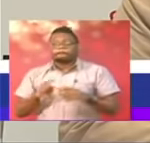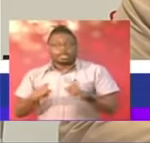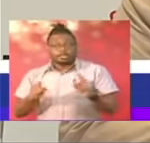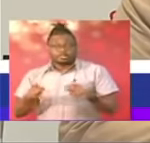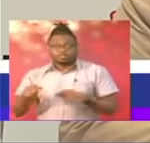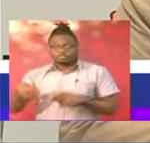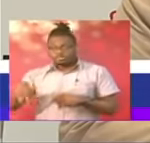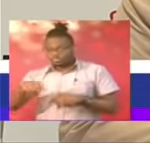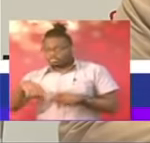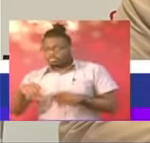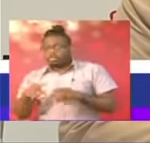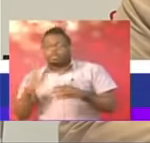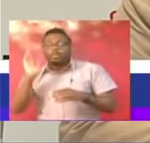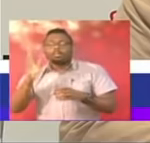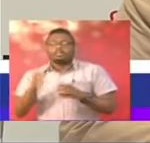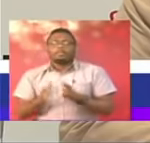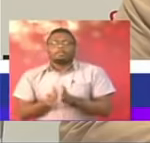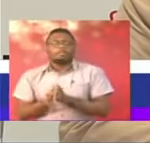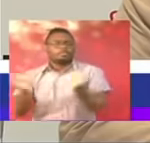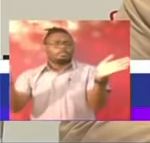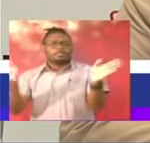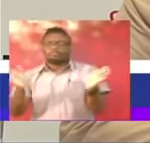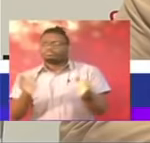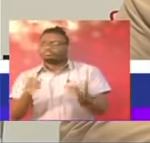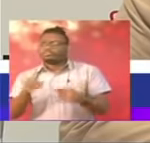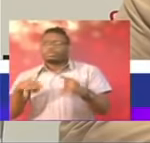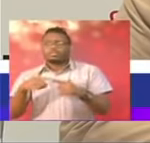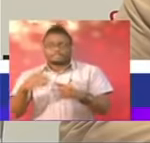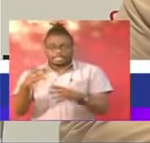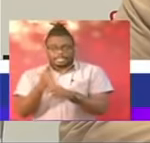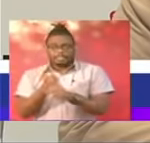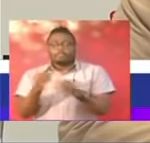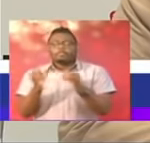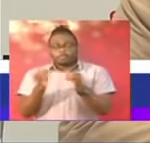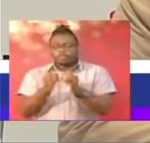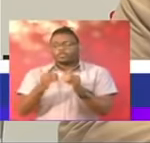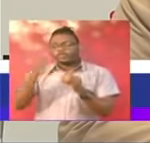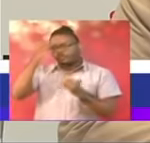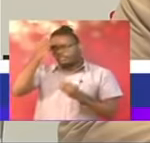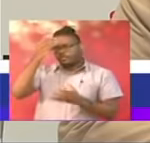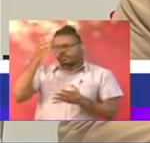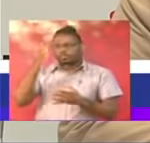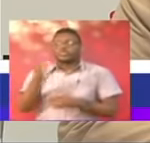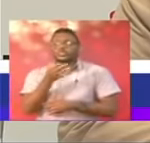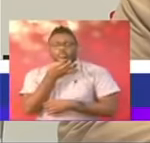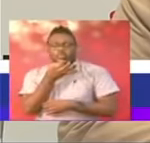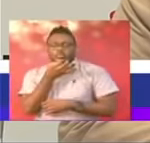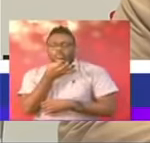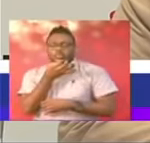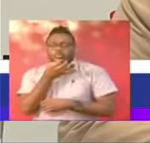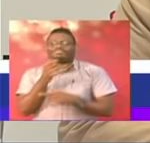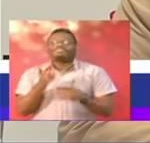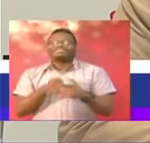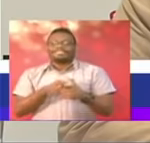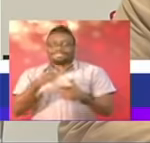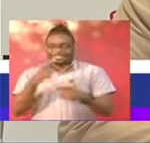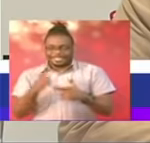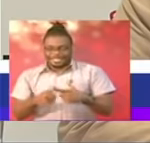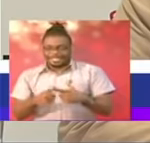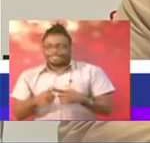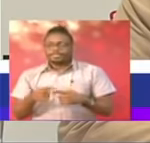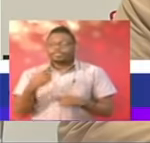that treatment. So when we get more info, hopefully soon, on the number of doses in hand, I'll give you that